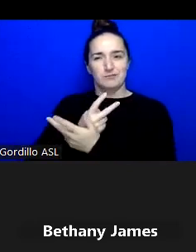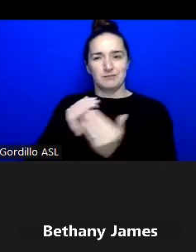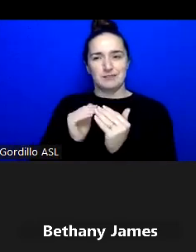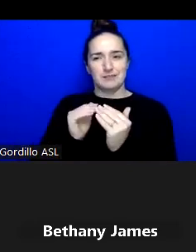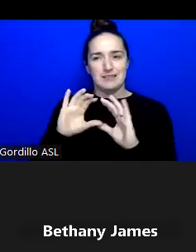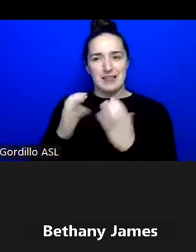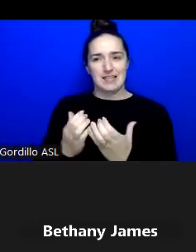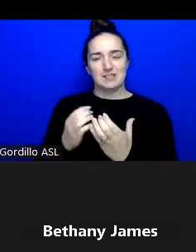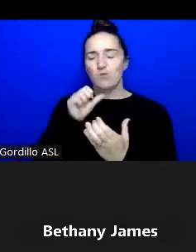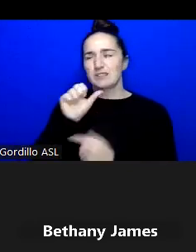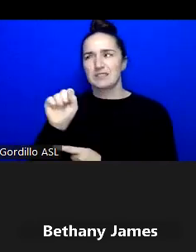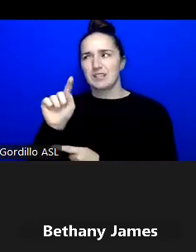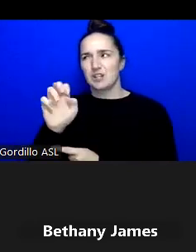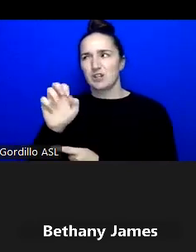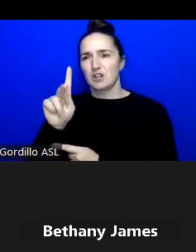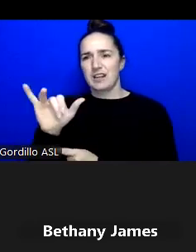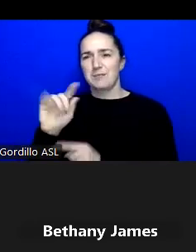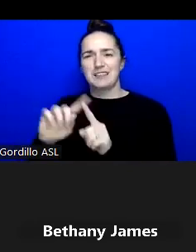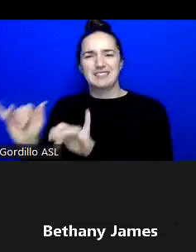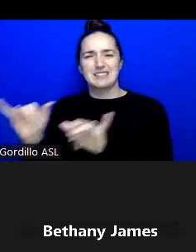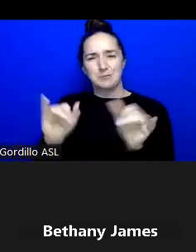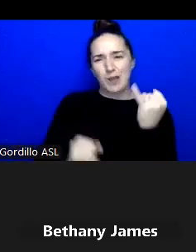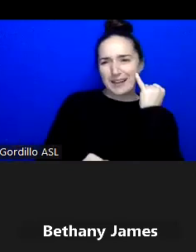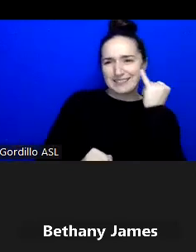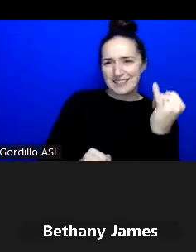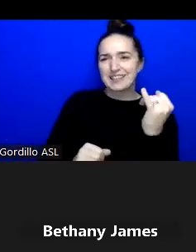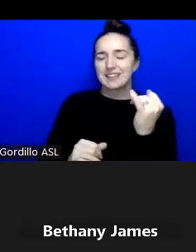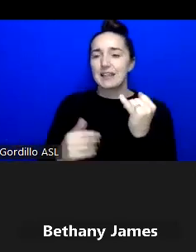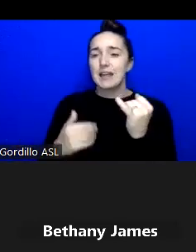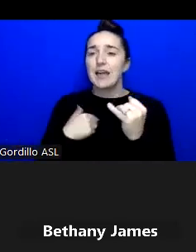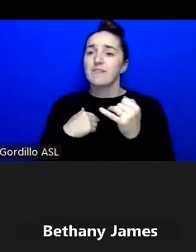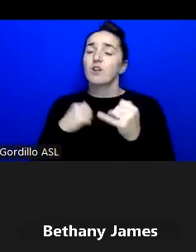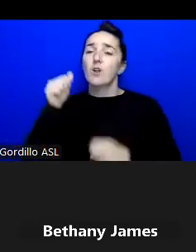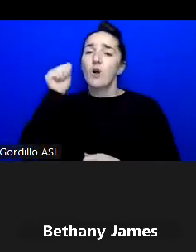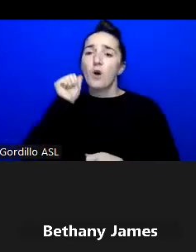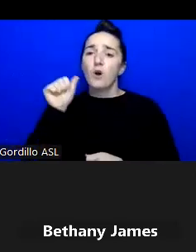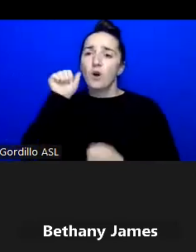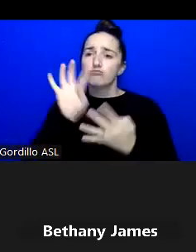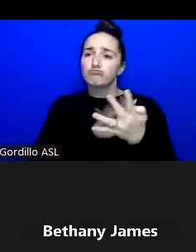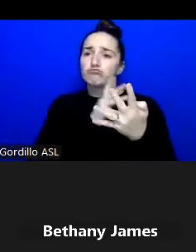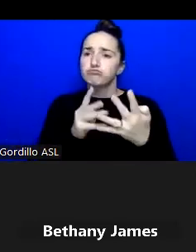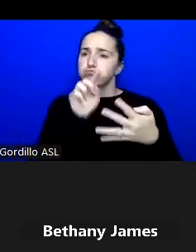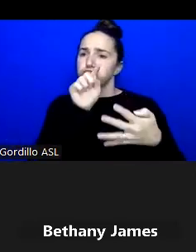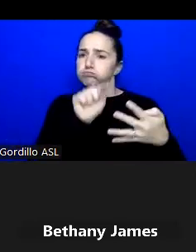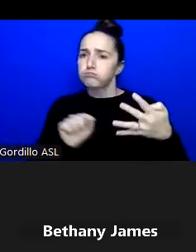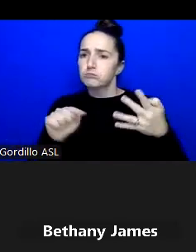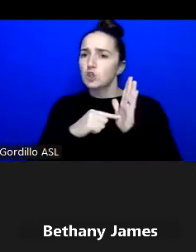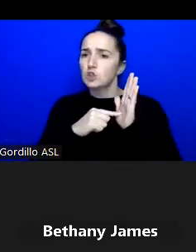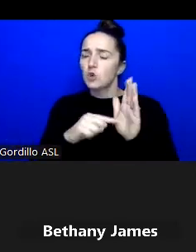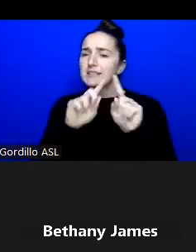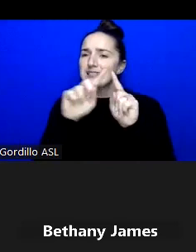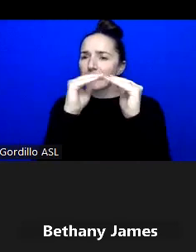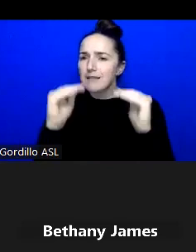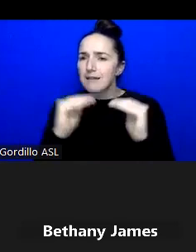wasn't Starkey's, but it was kind of a similar idea. They had this audiogram and they showed, kind of different hearing losses on